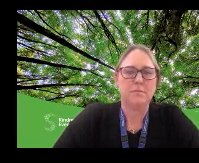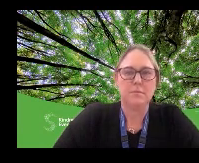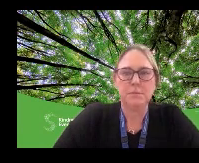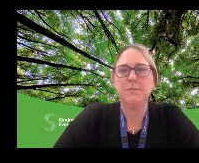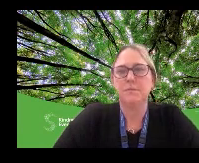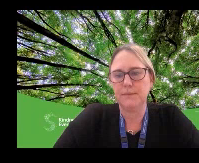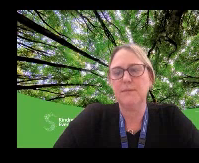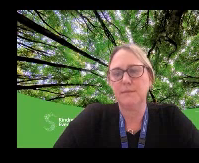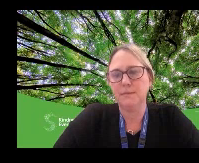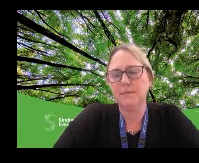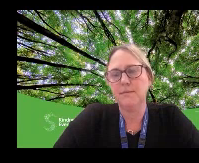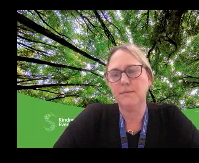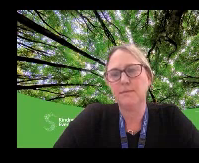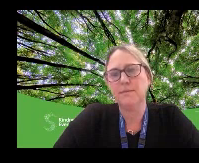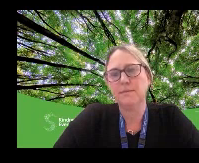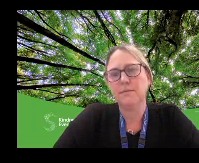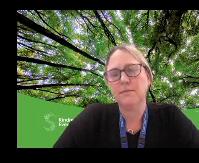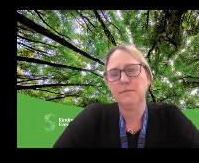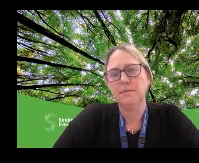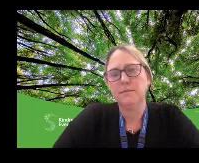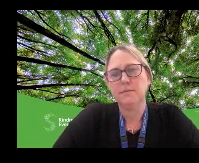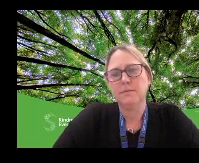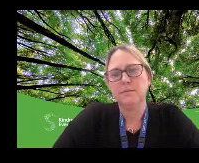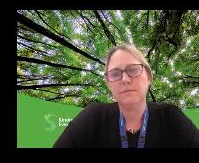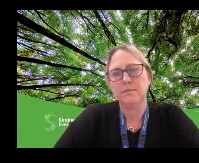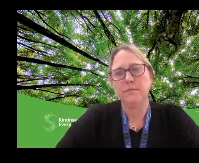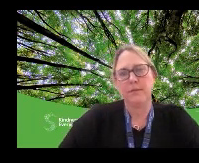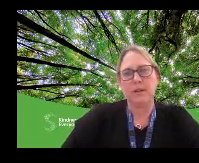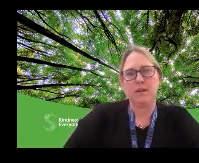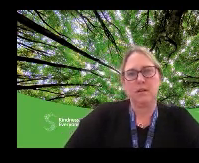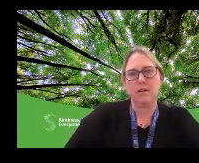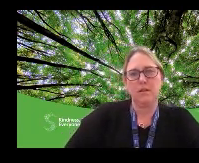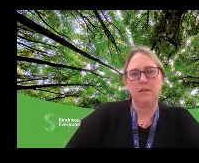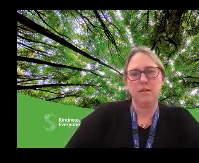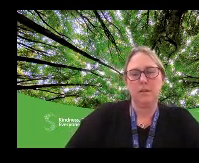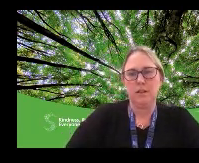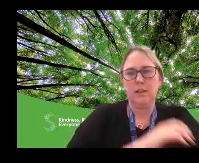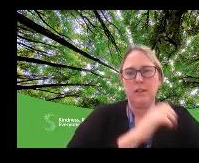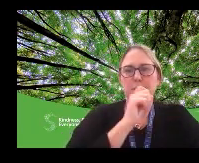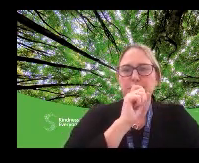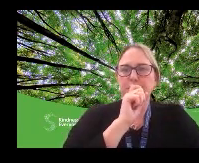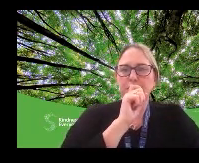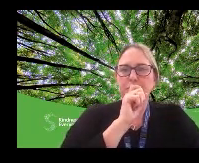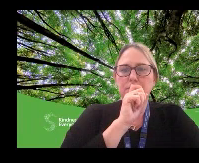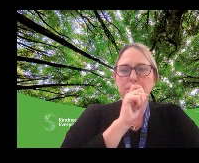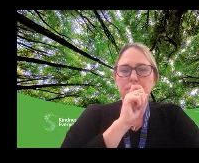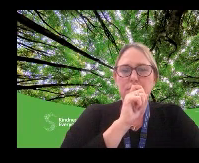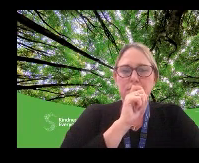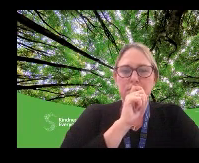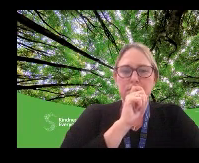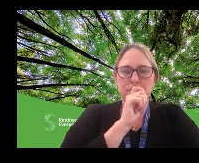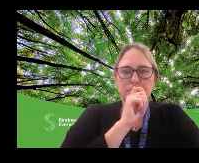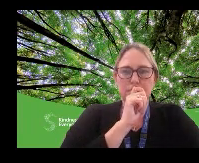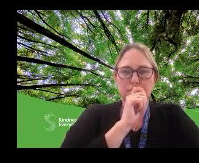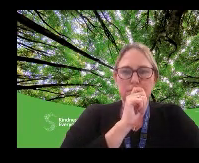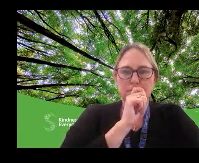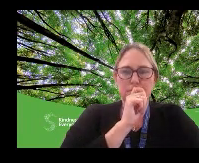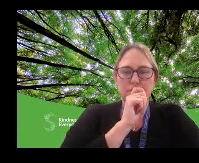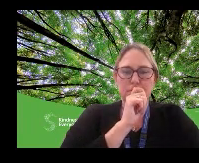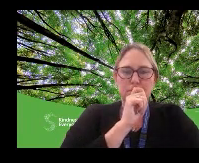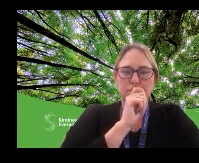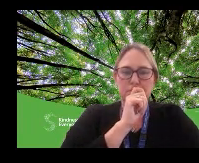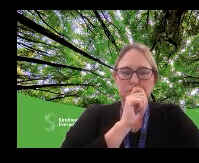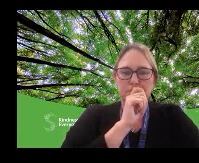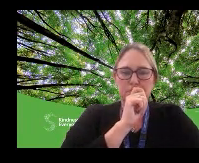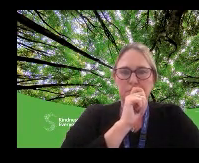provision as such. So the path towards diagnosis isn't so that additional things can be set